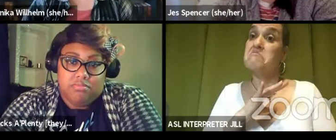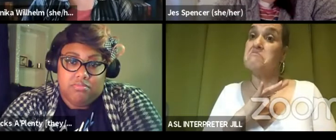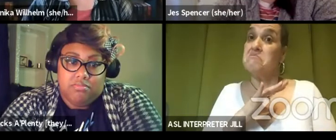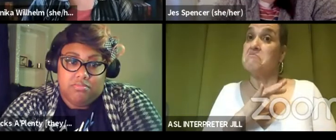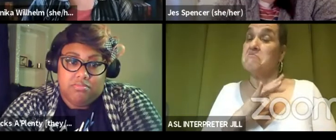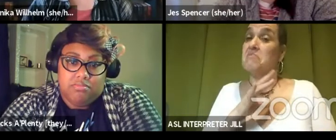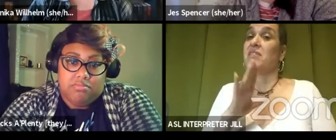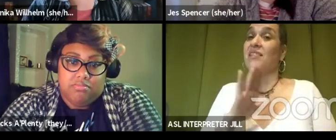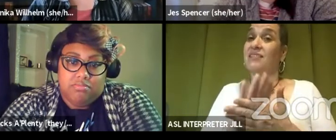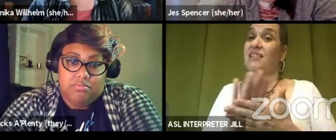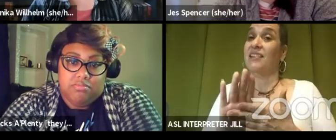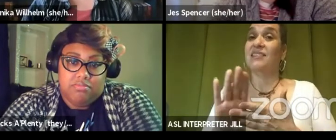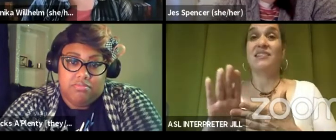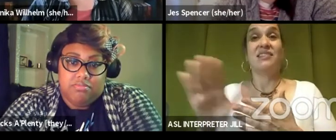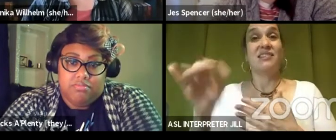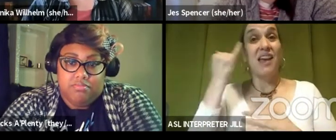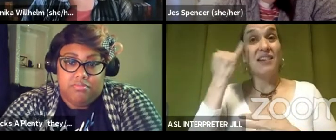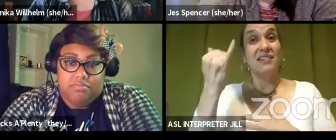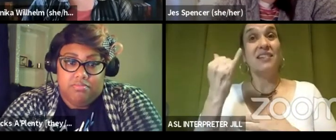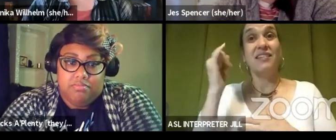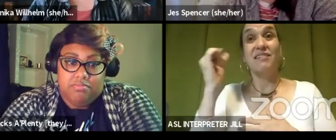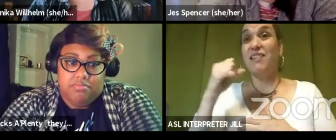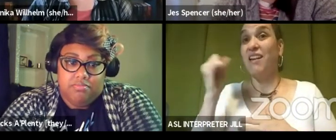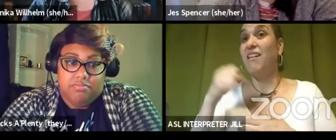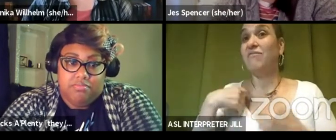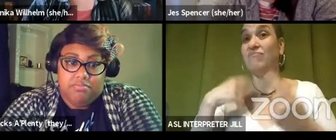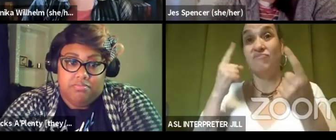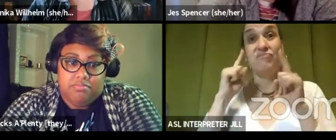Yeah, completely. And I think about that in,